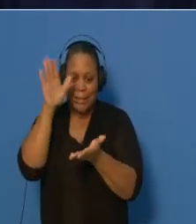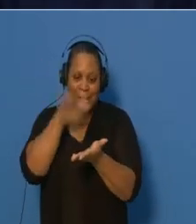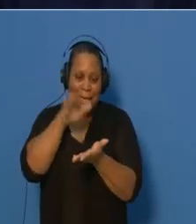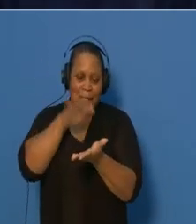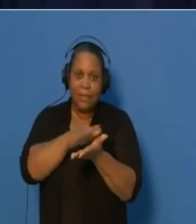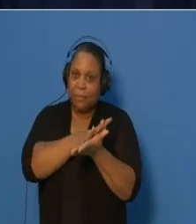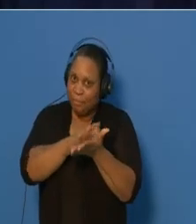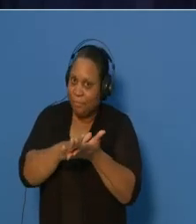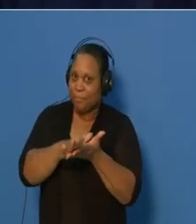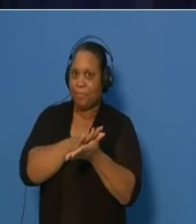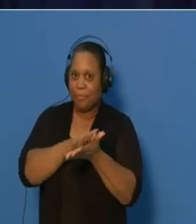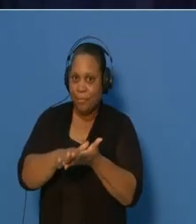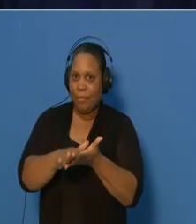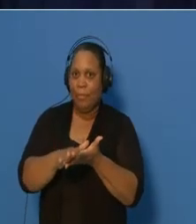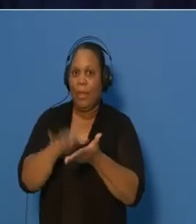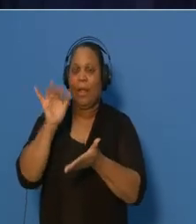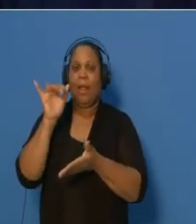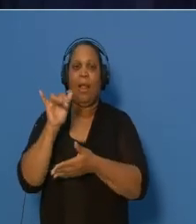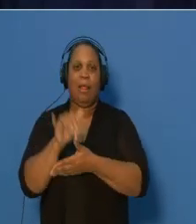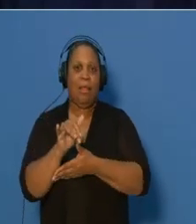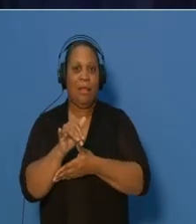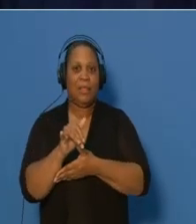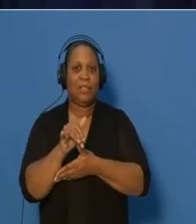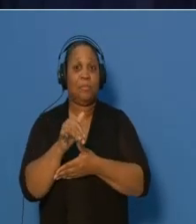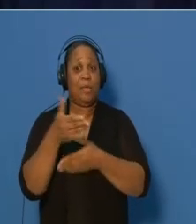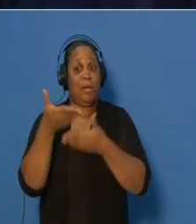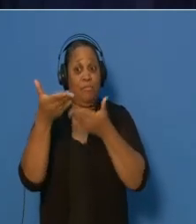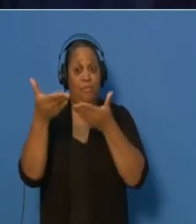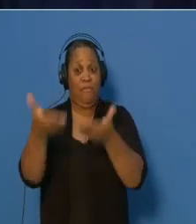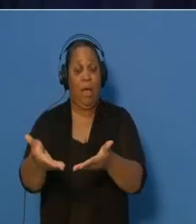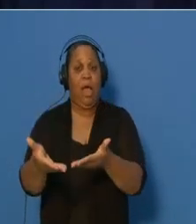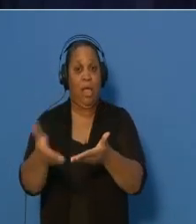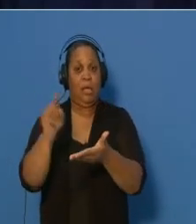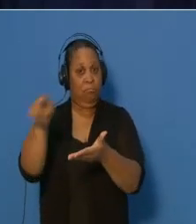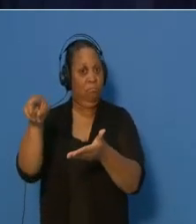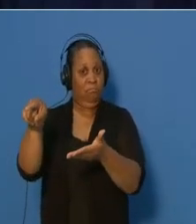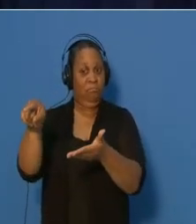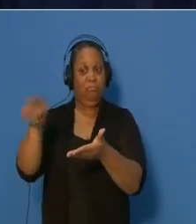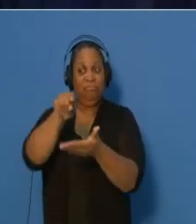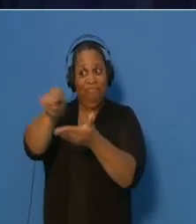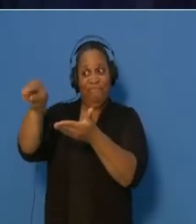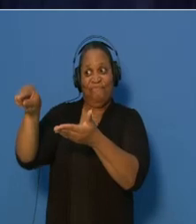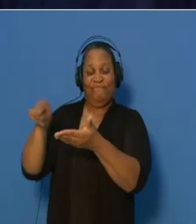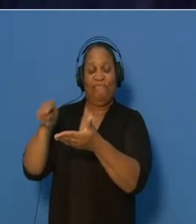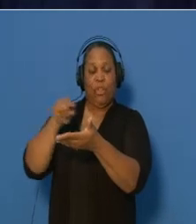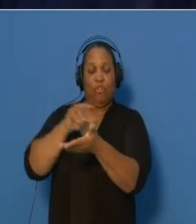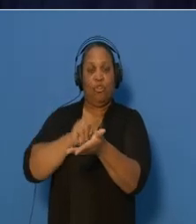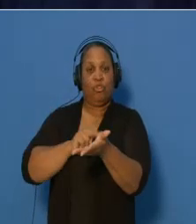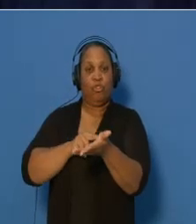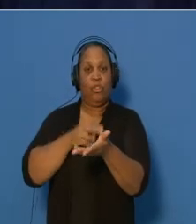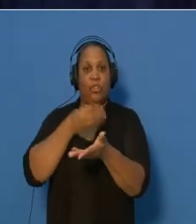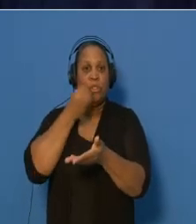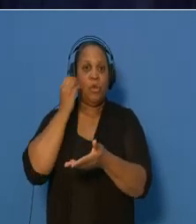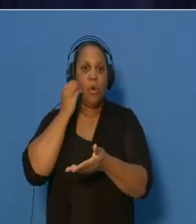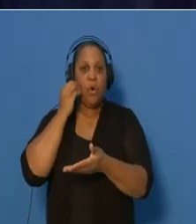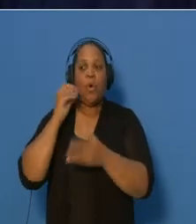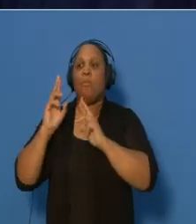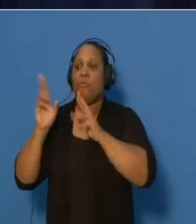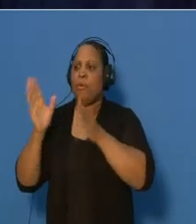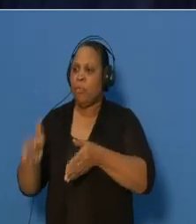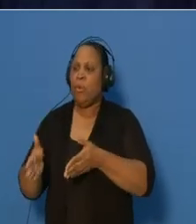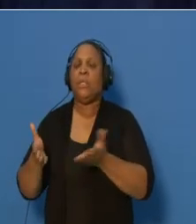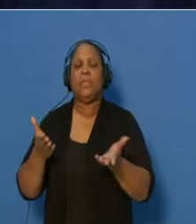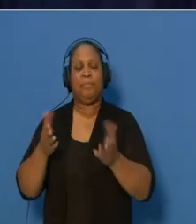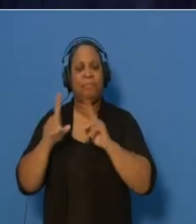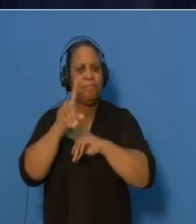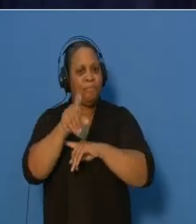like, that is being provided to those nursing homes, yes. There is a great need for masks, and we talked about it for the